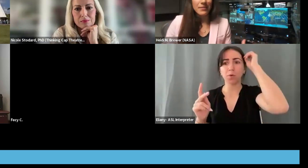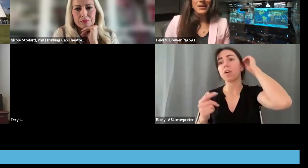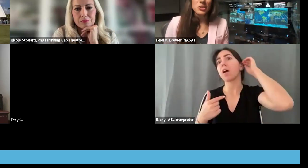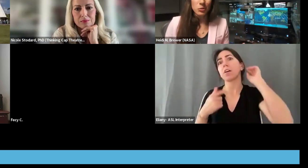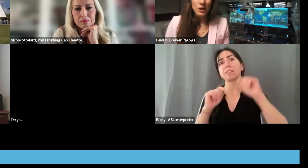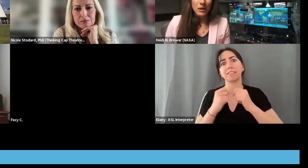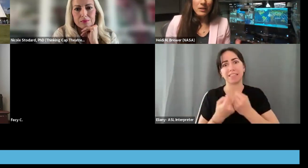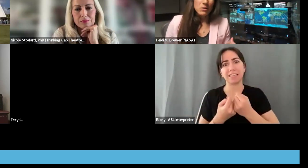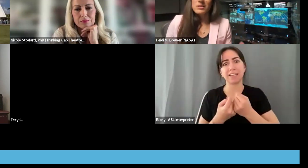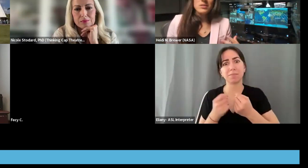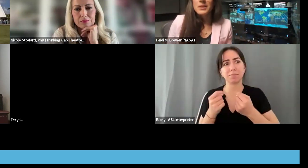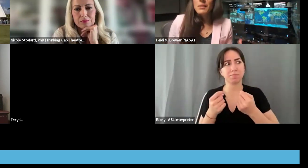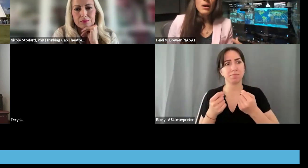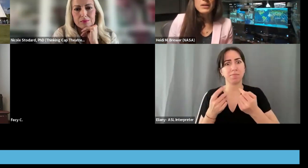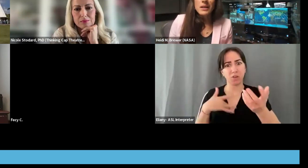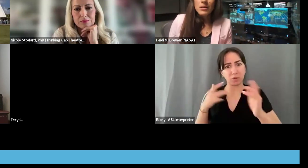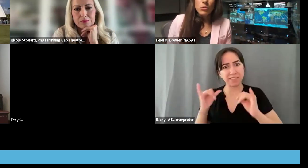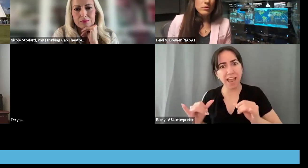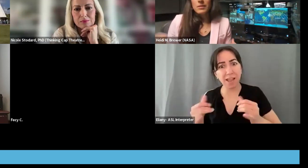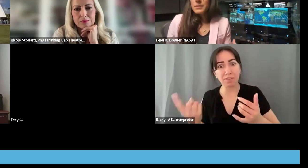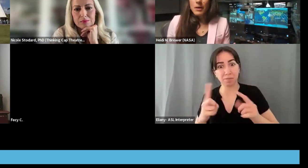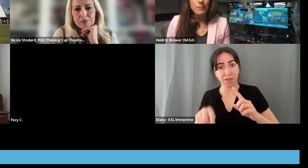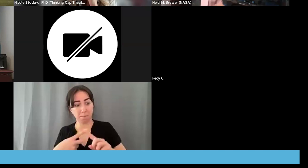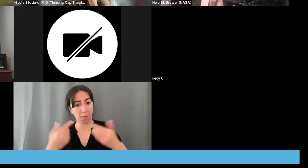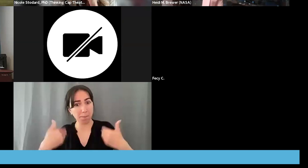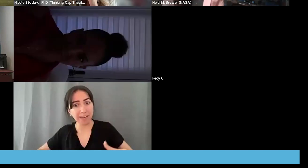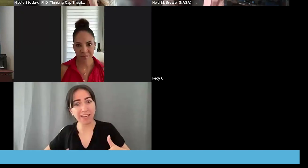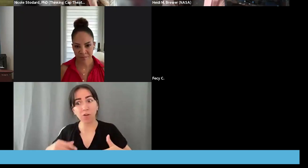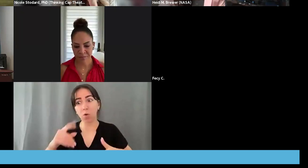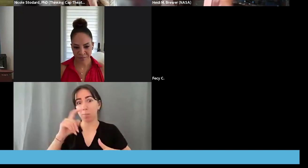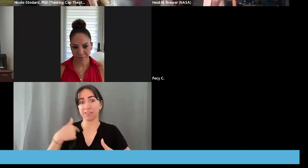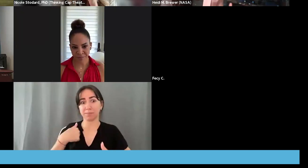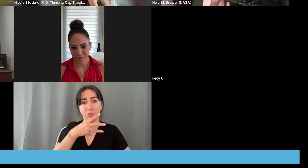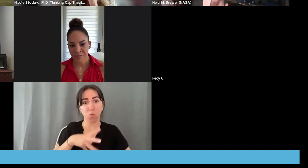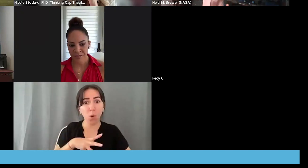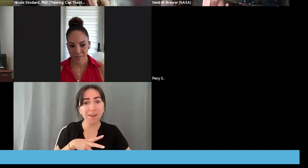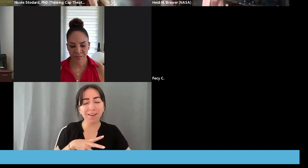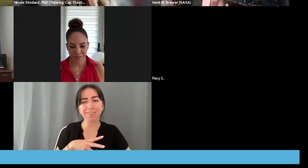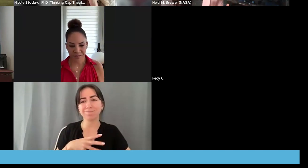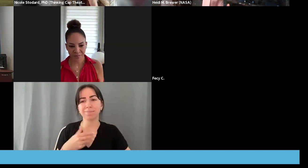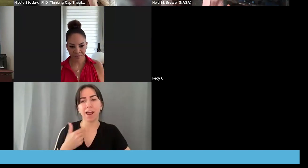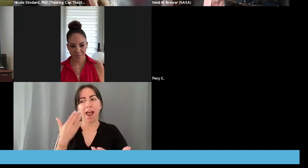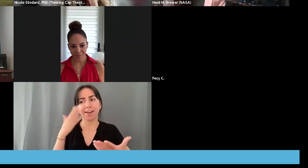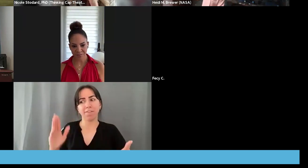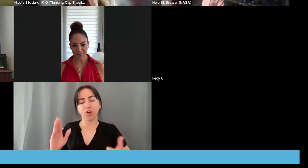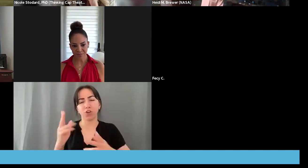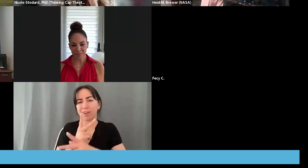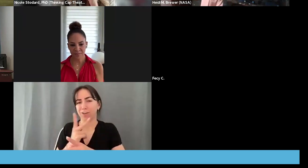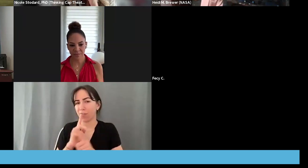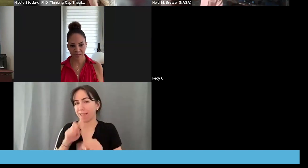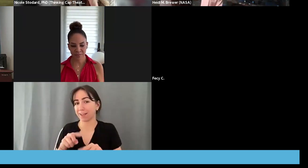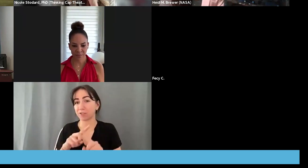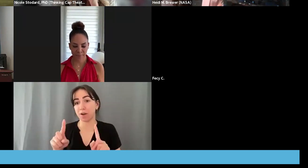they have said that to? Is it something about me, or is it something about being female? I never really found the answer to that. But ultimately,